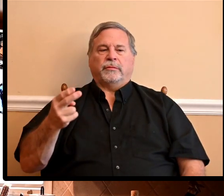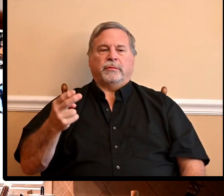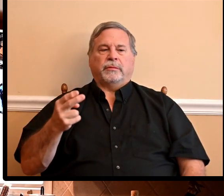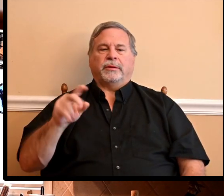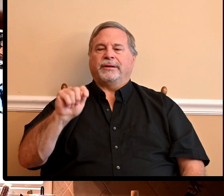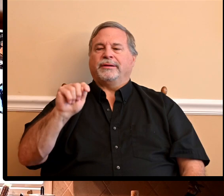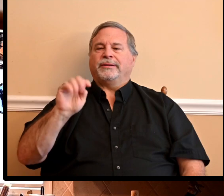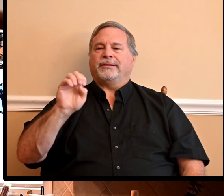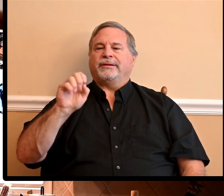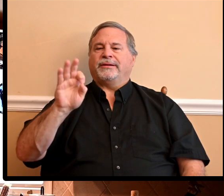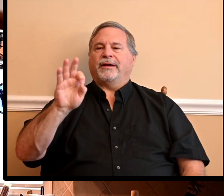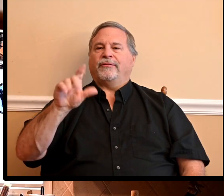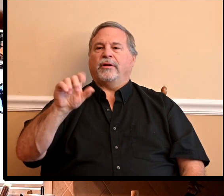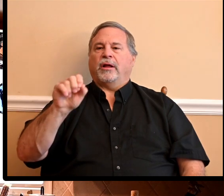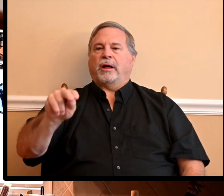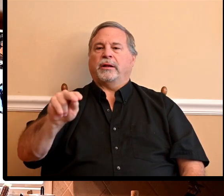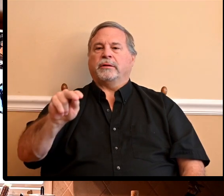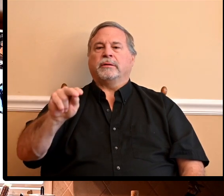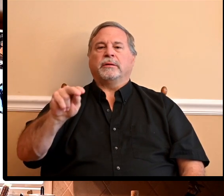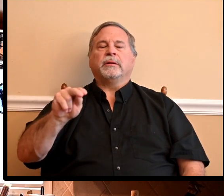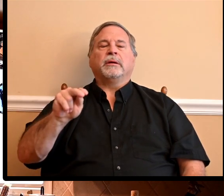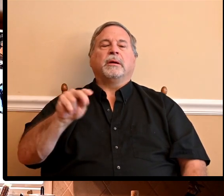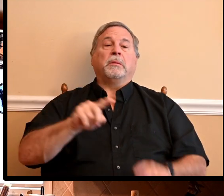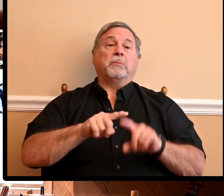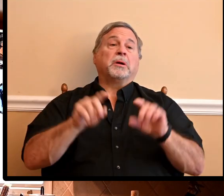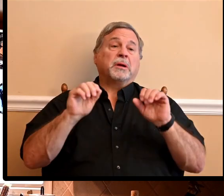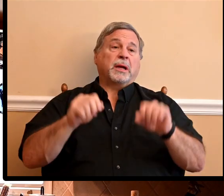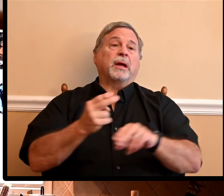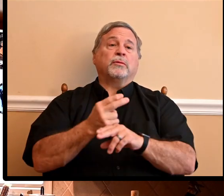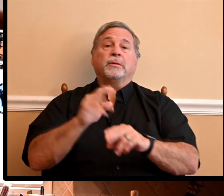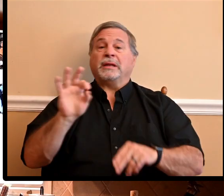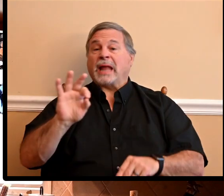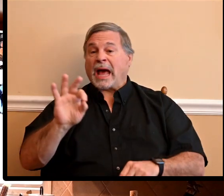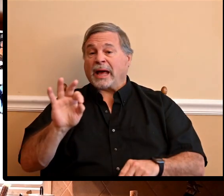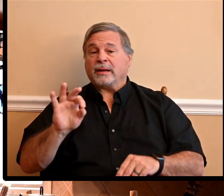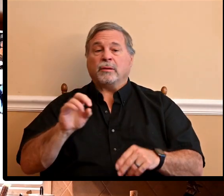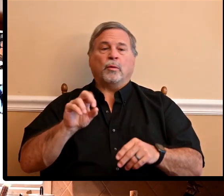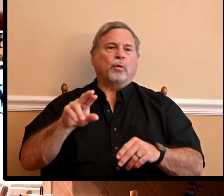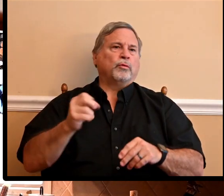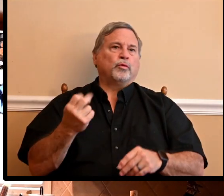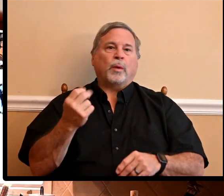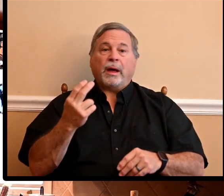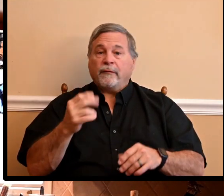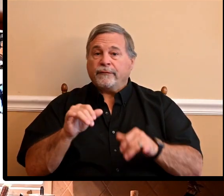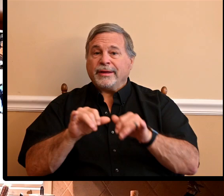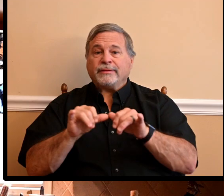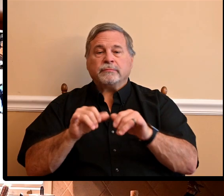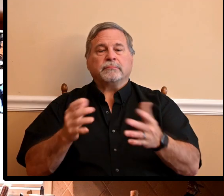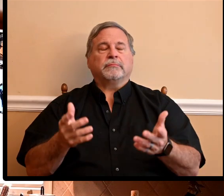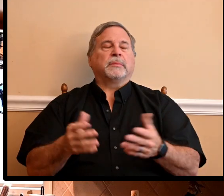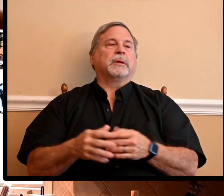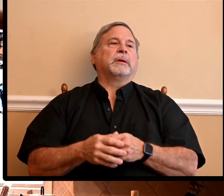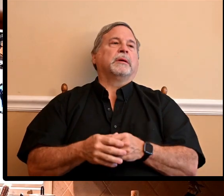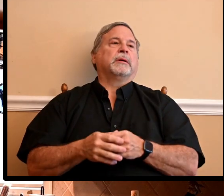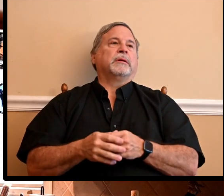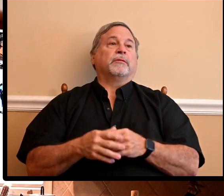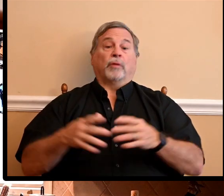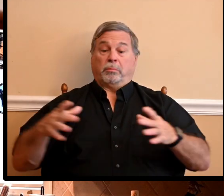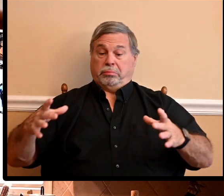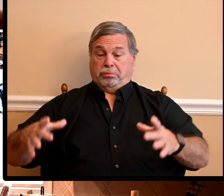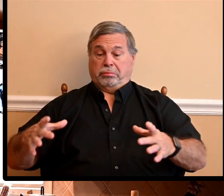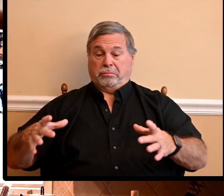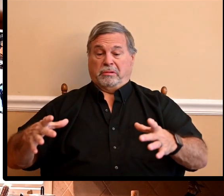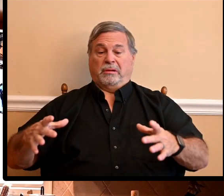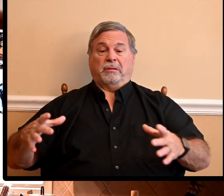6-inch ones. Okay, they're Teflon coated. But you could use a 9-inch cake pan if you're making a bigger cake, a 12-inch.